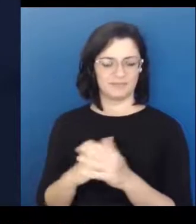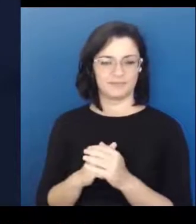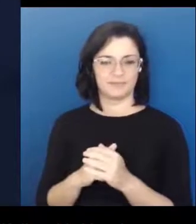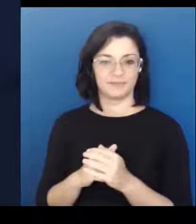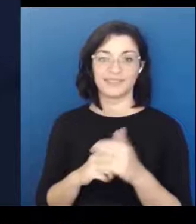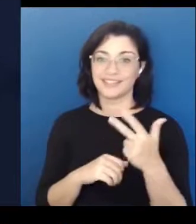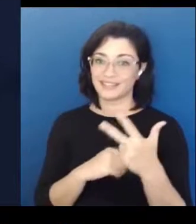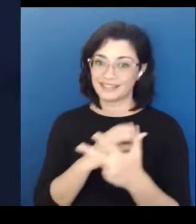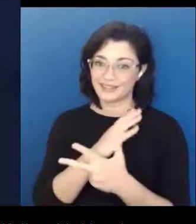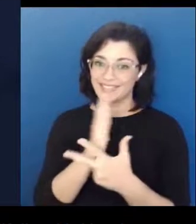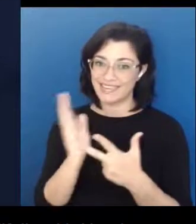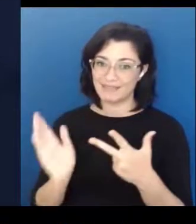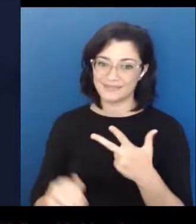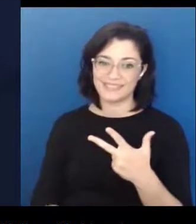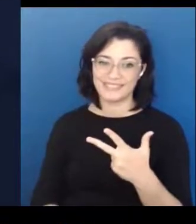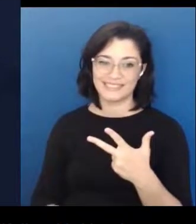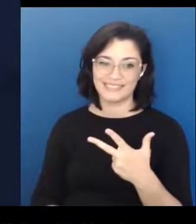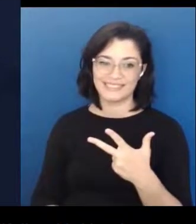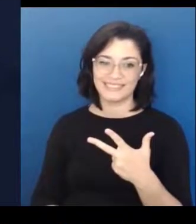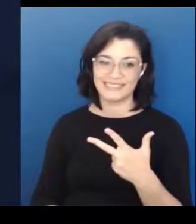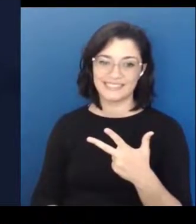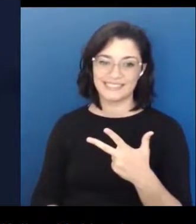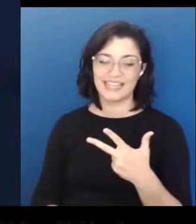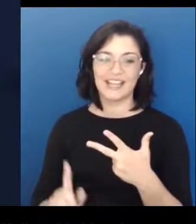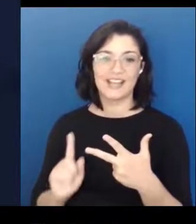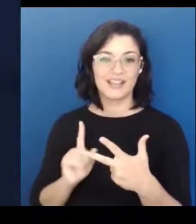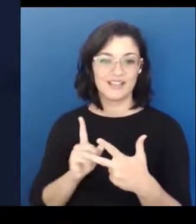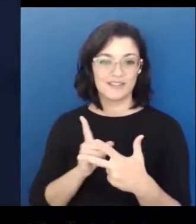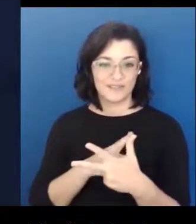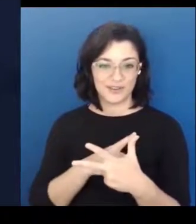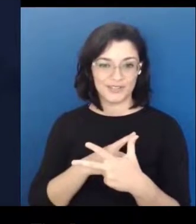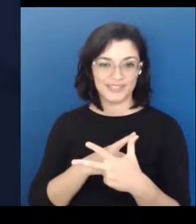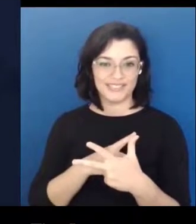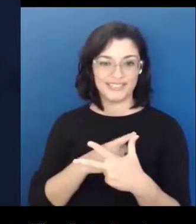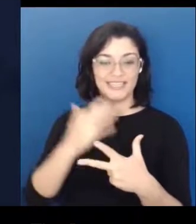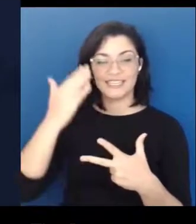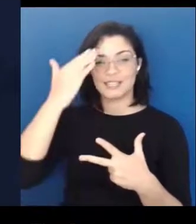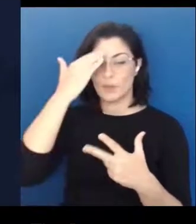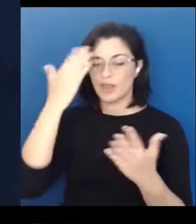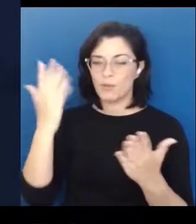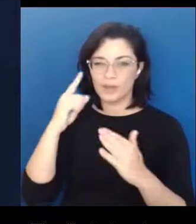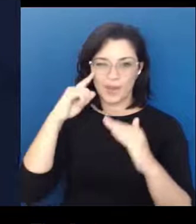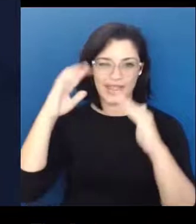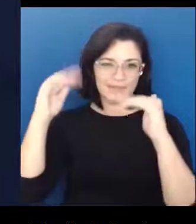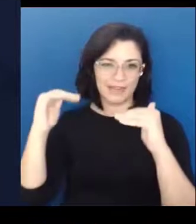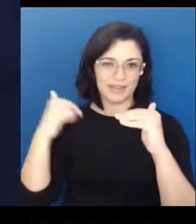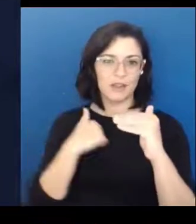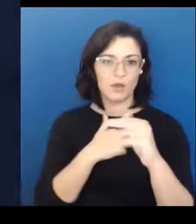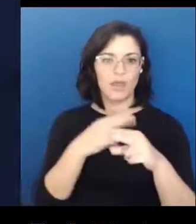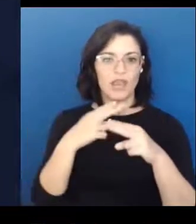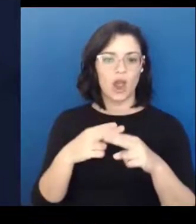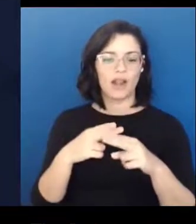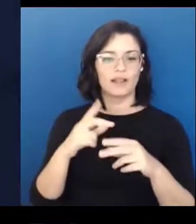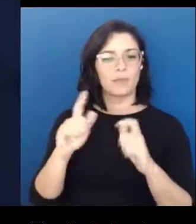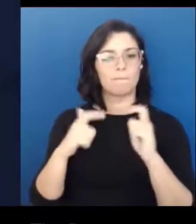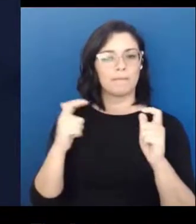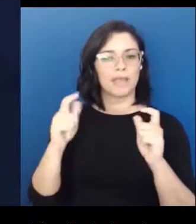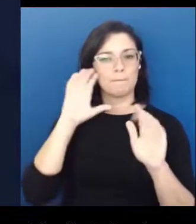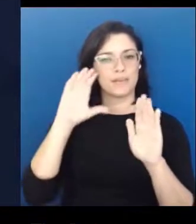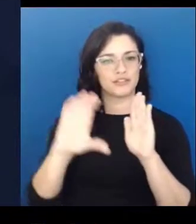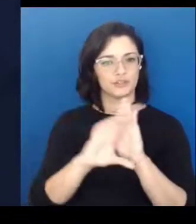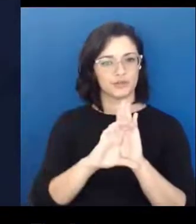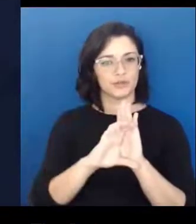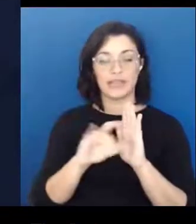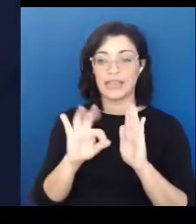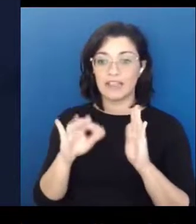living skillfully is knowing what to expect. It's what we call the big picture. Because if you don't know where you're going, it's pretty hard to